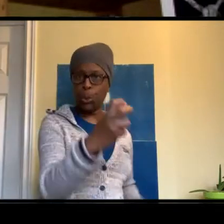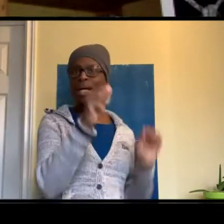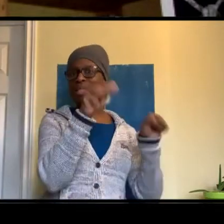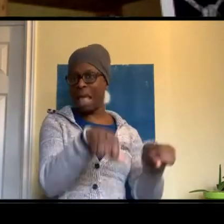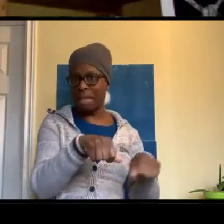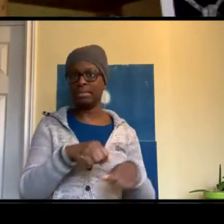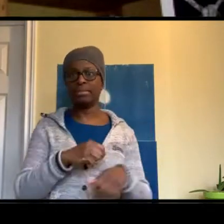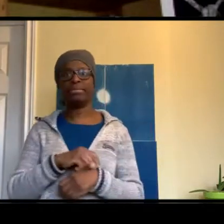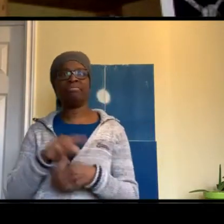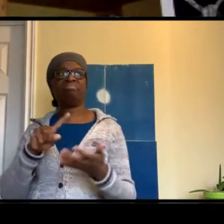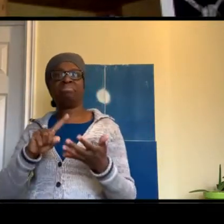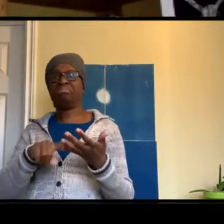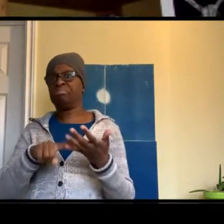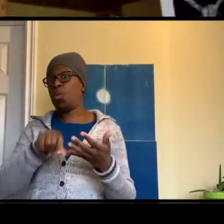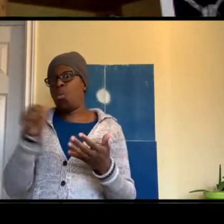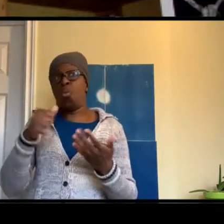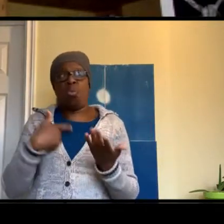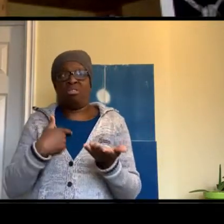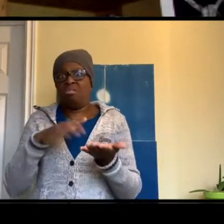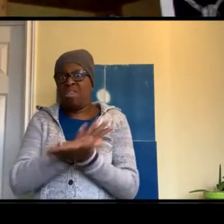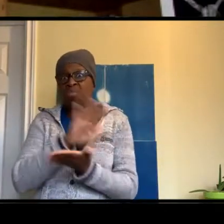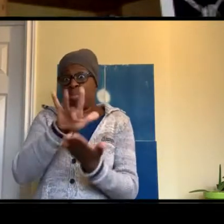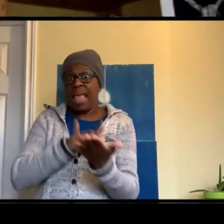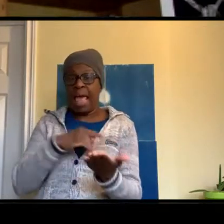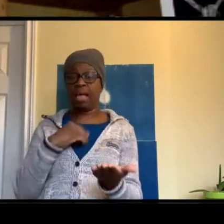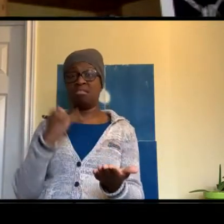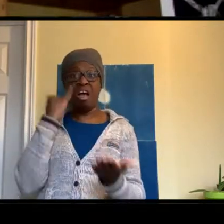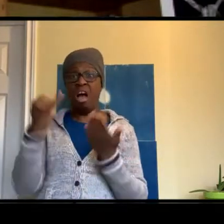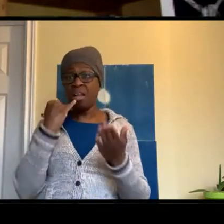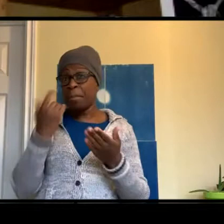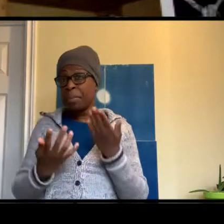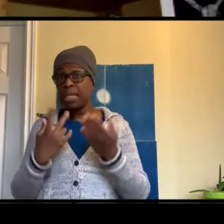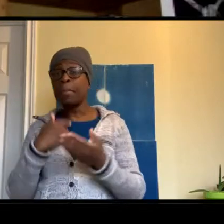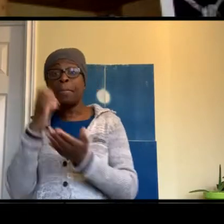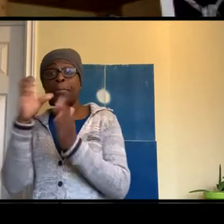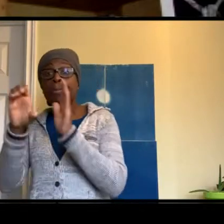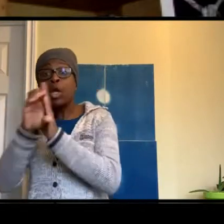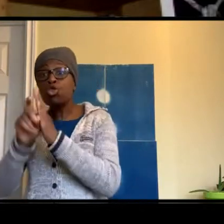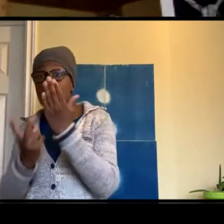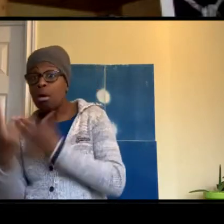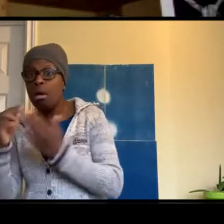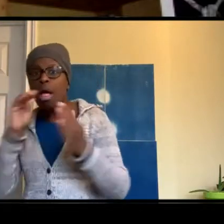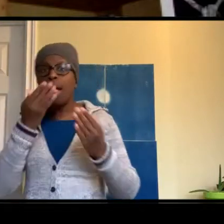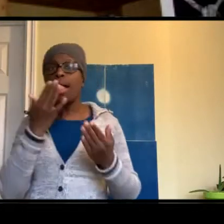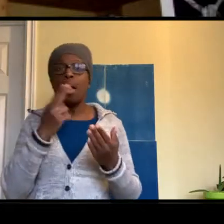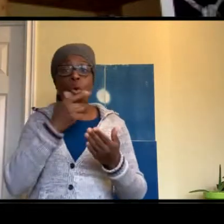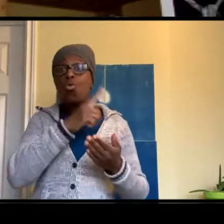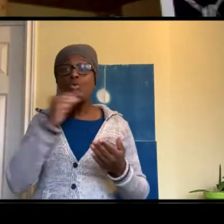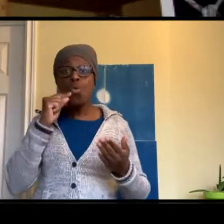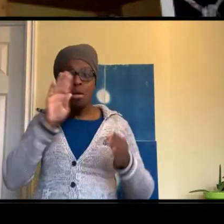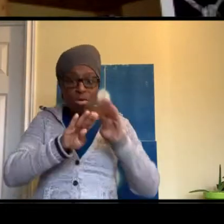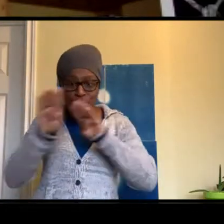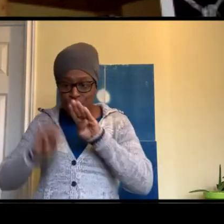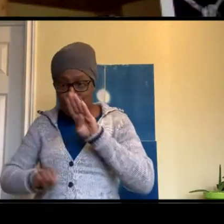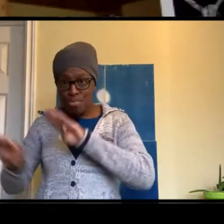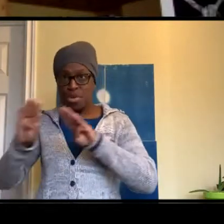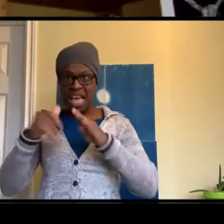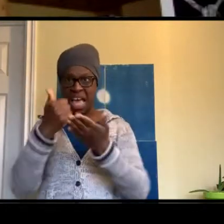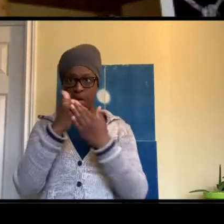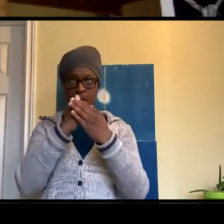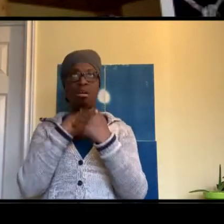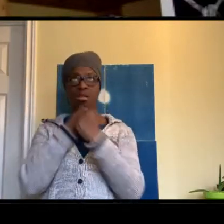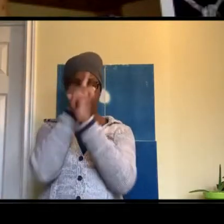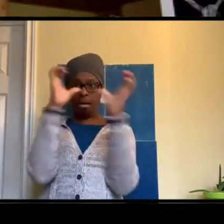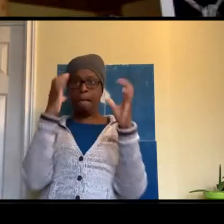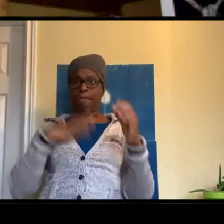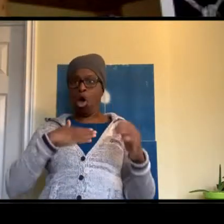of the application can really give you an opportunity to have the ideas gel and come together before you go